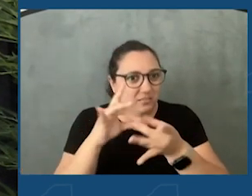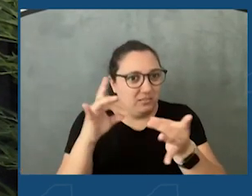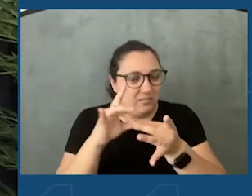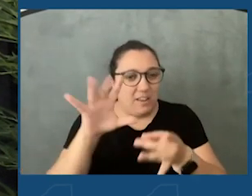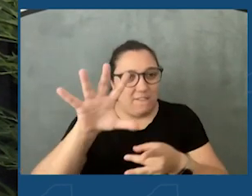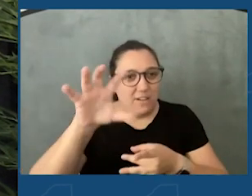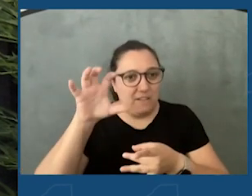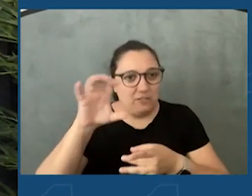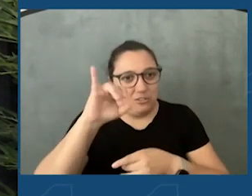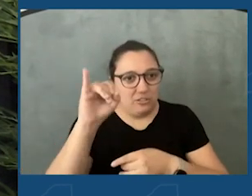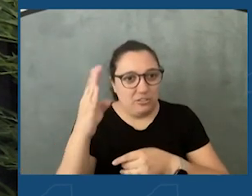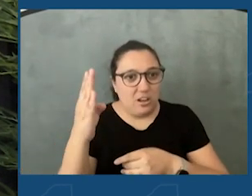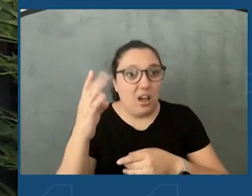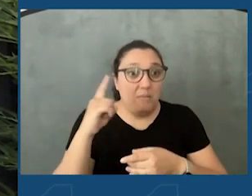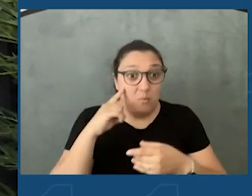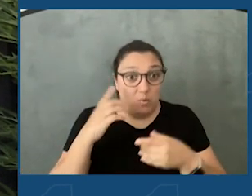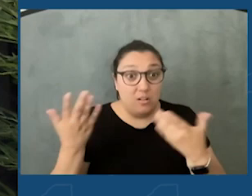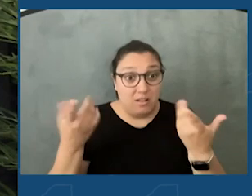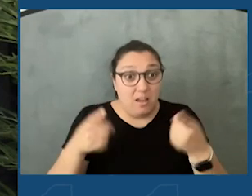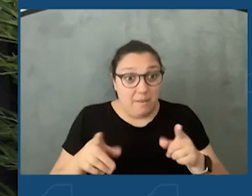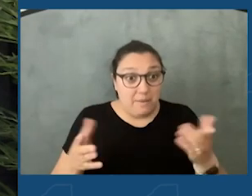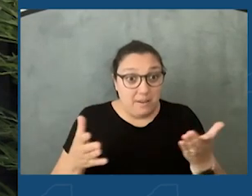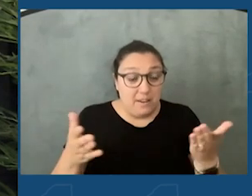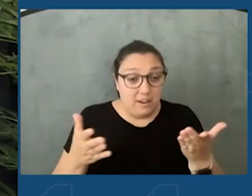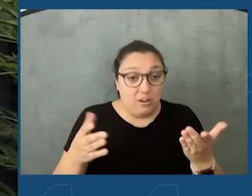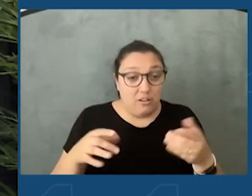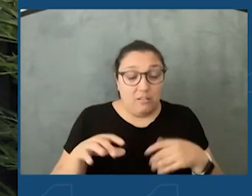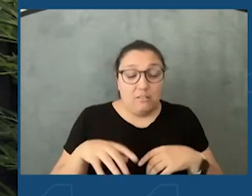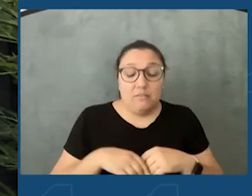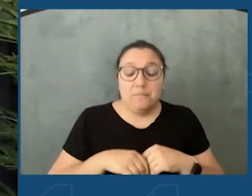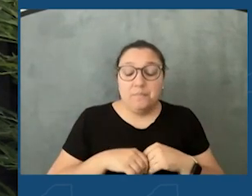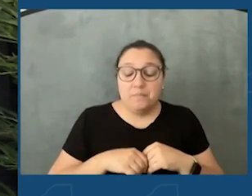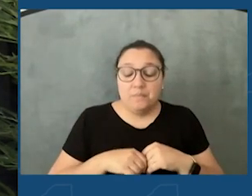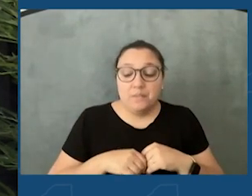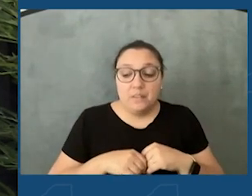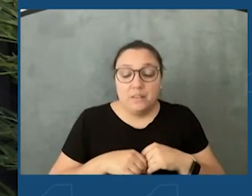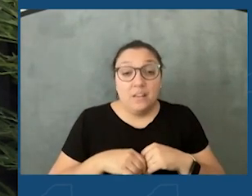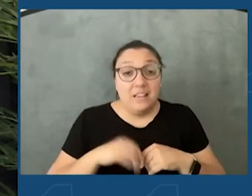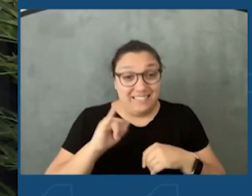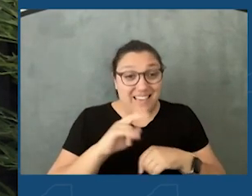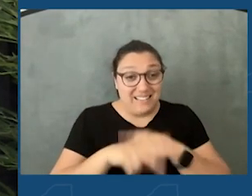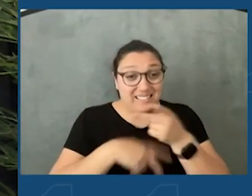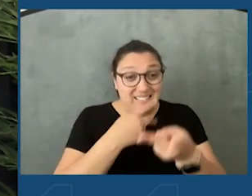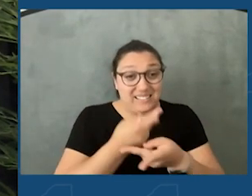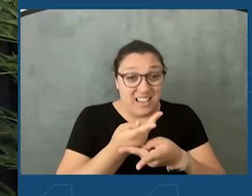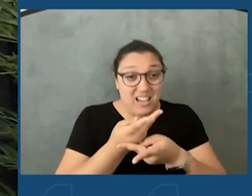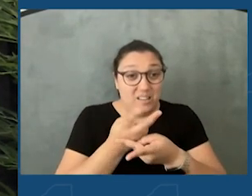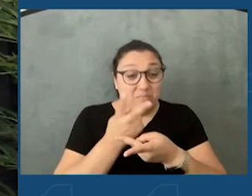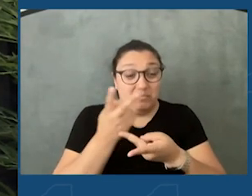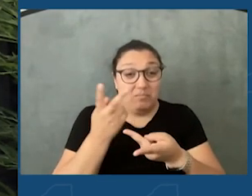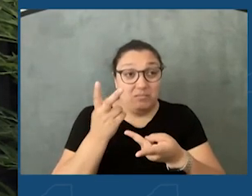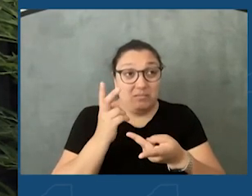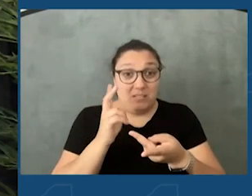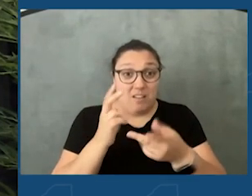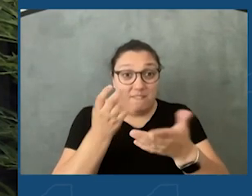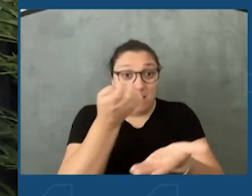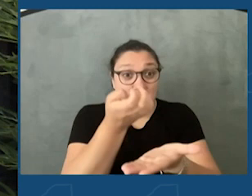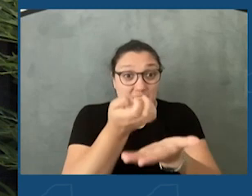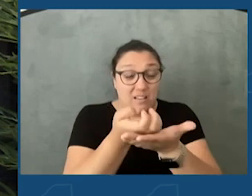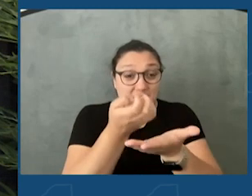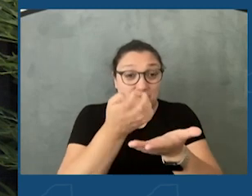here at iPark 87. This type of forward-looking economic development is